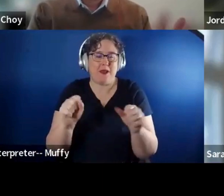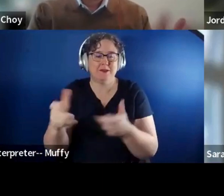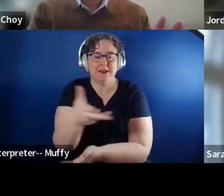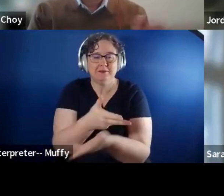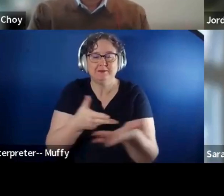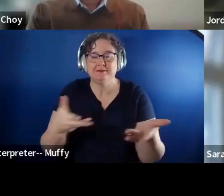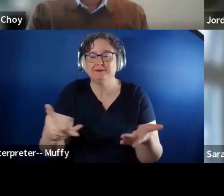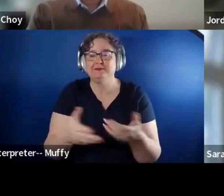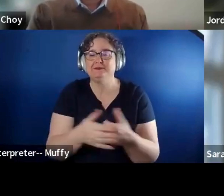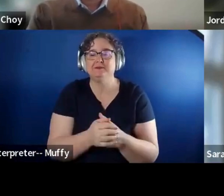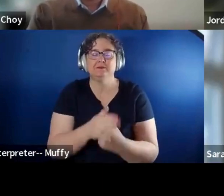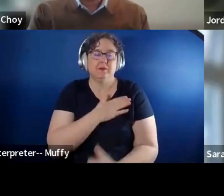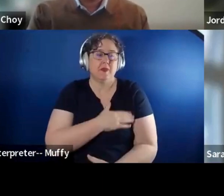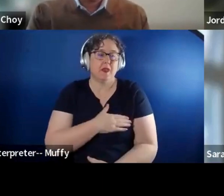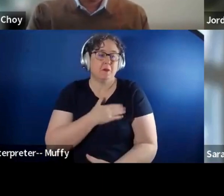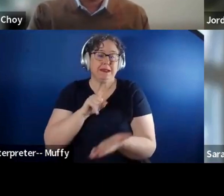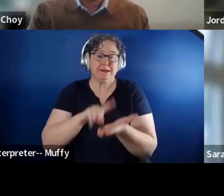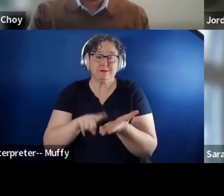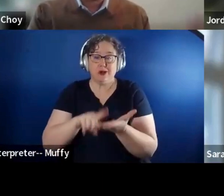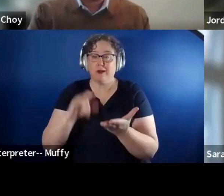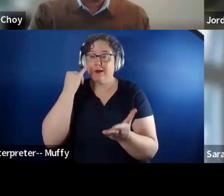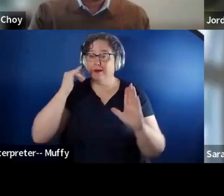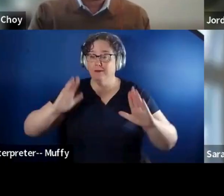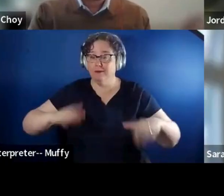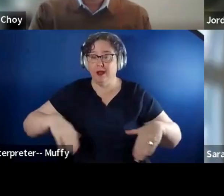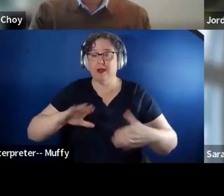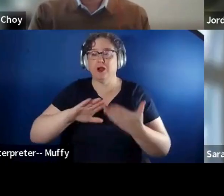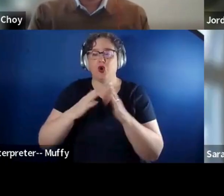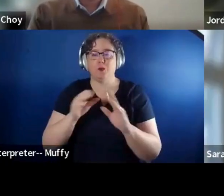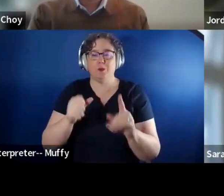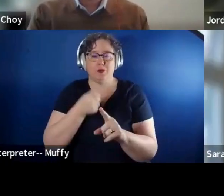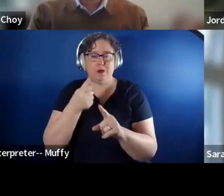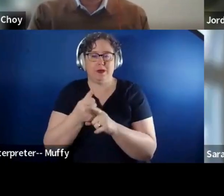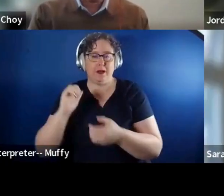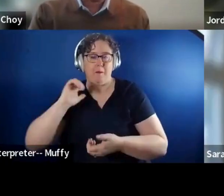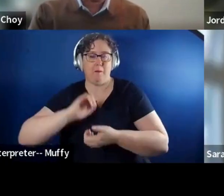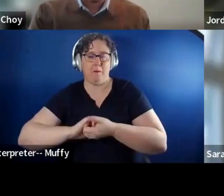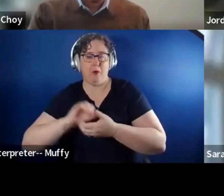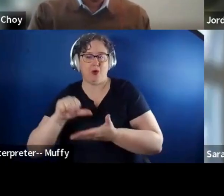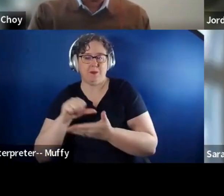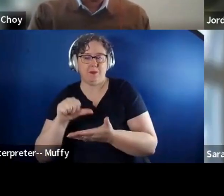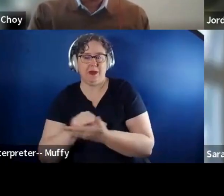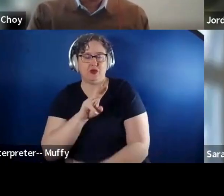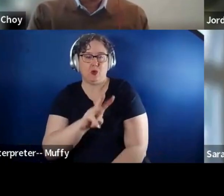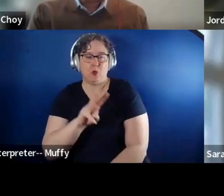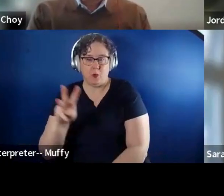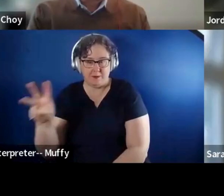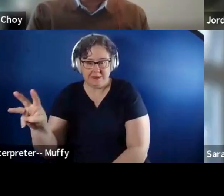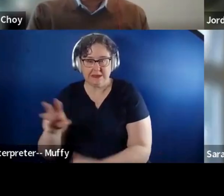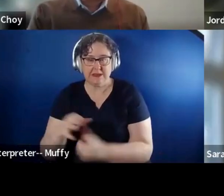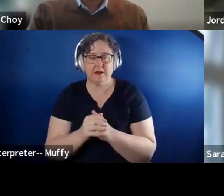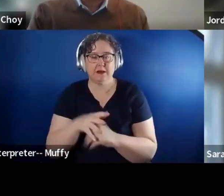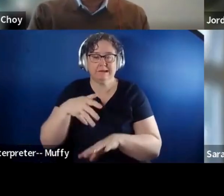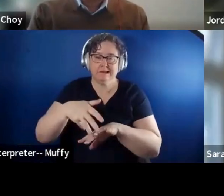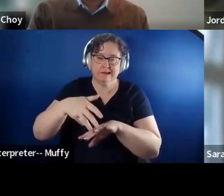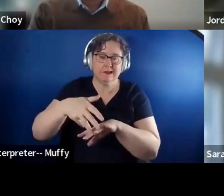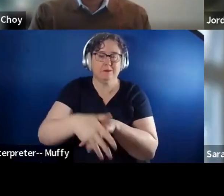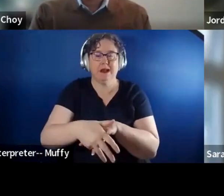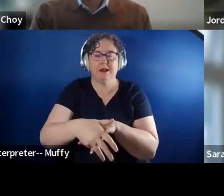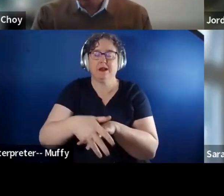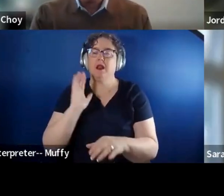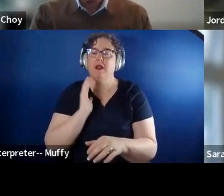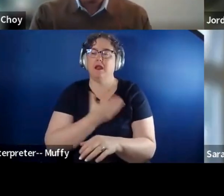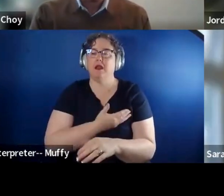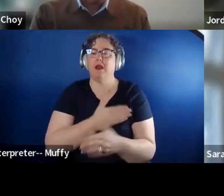So please check out, if you haven't already checked out, our Community Impact and Partnerships page on our website. Embedded in that is our Community